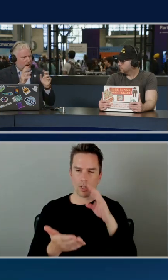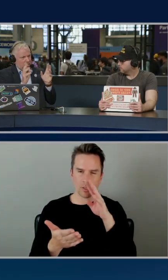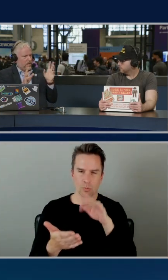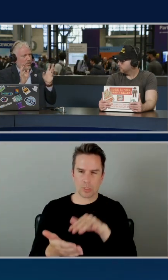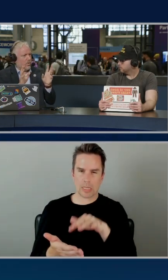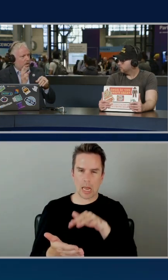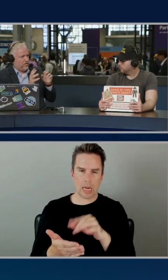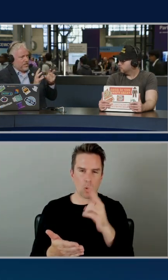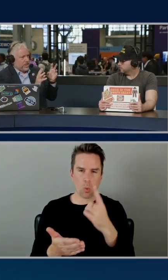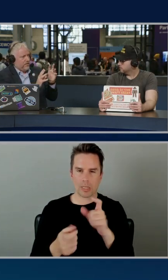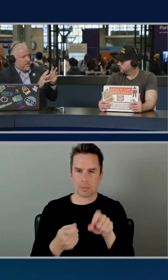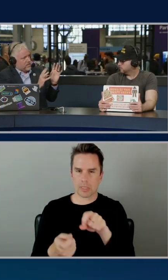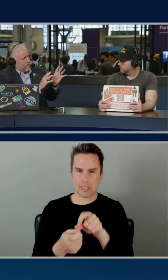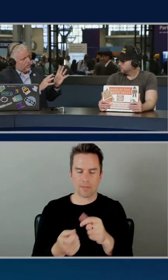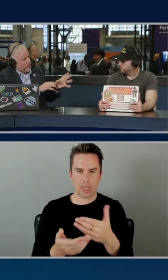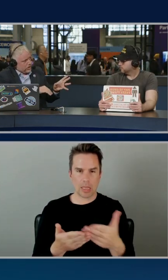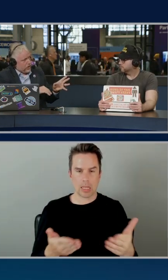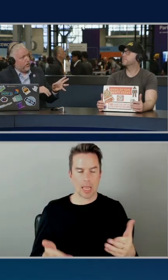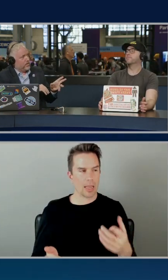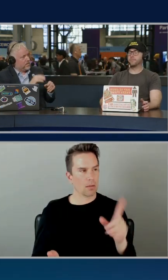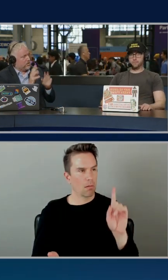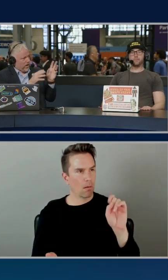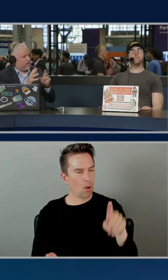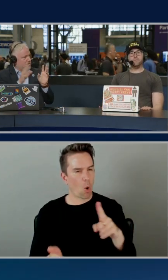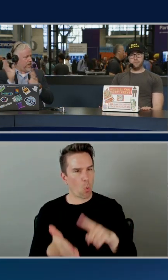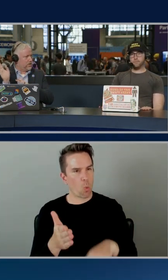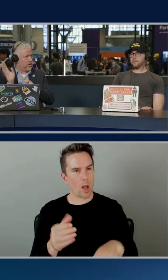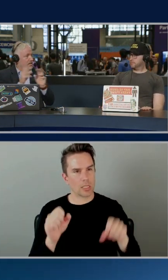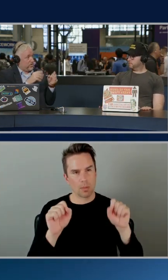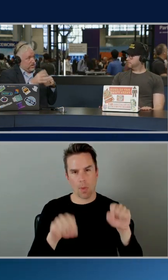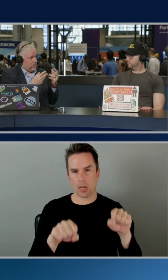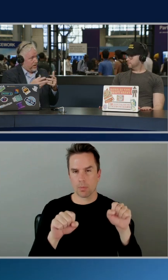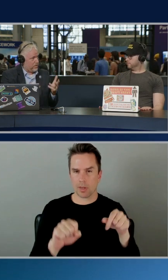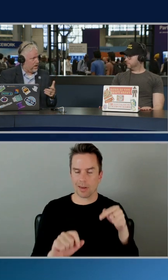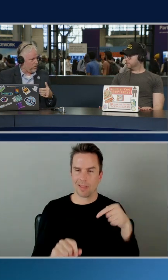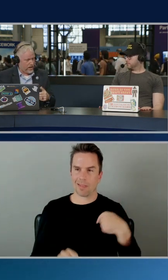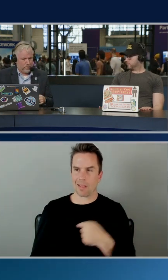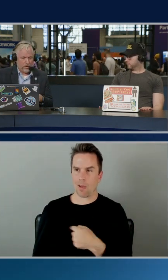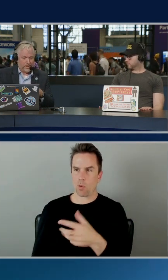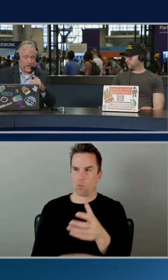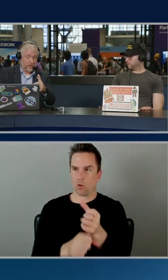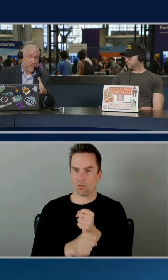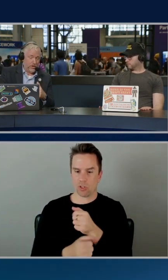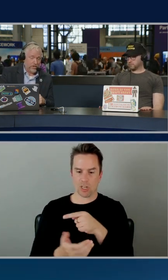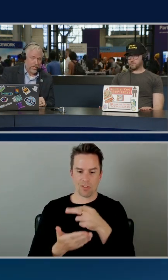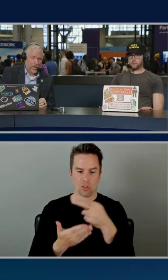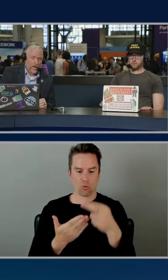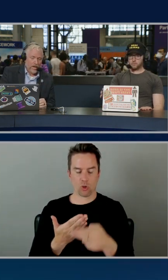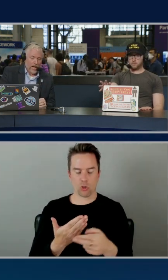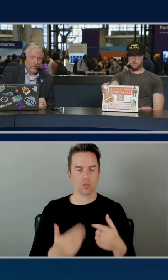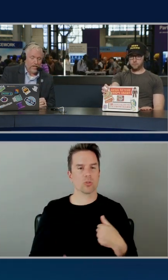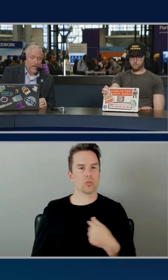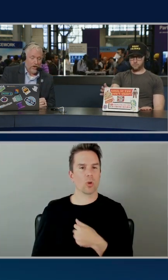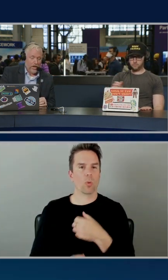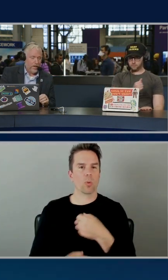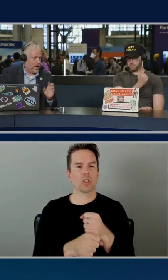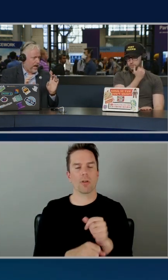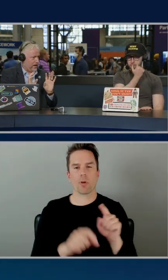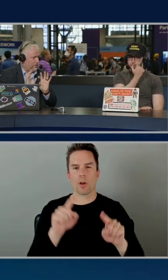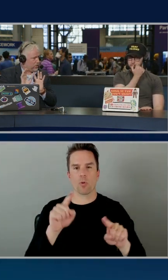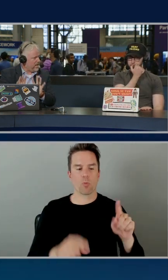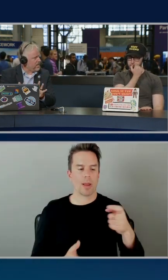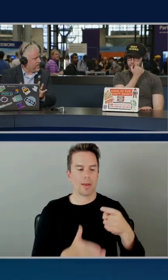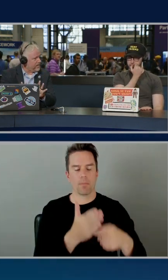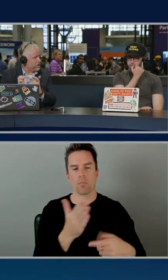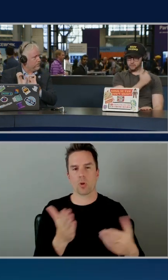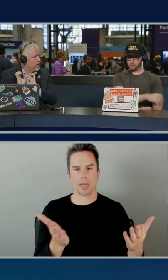what's the probability we would have achieved this type of return? Is this random chance or not? So we generate a random price series. So notice here, I'm going to tell it,